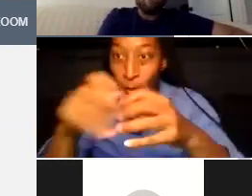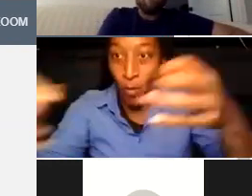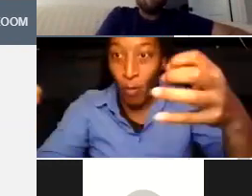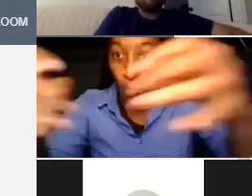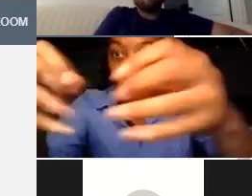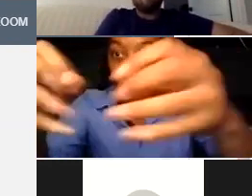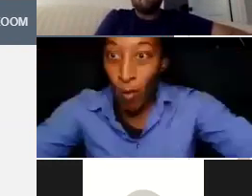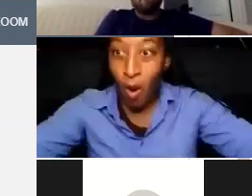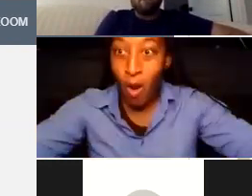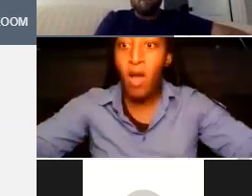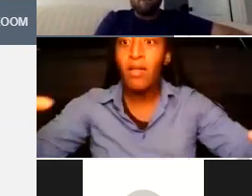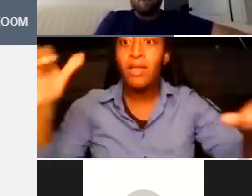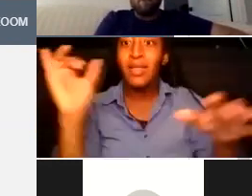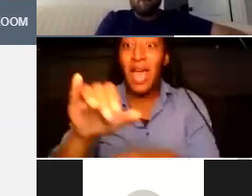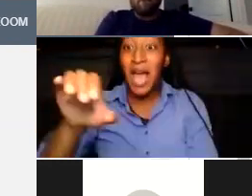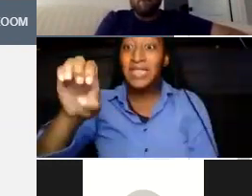collision, okay?